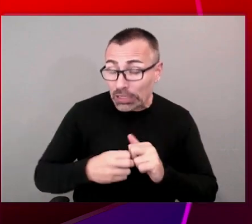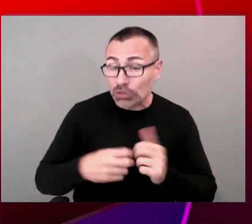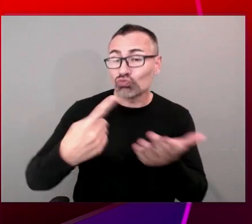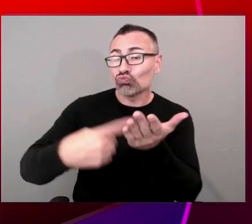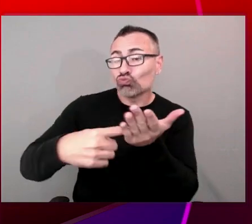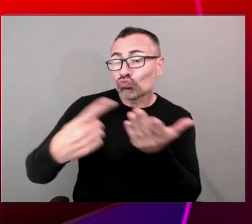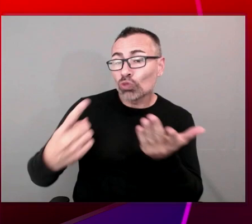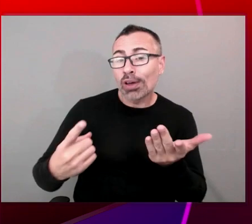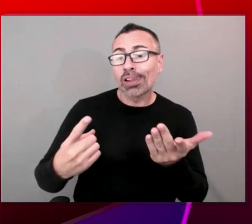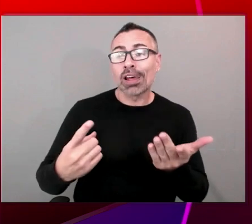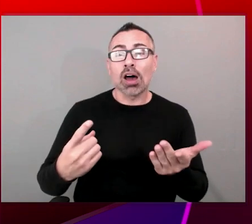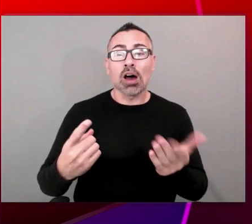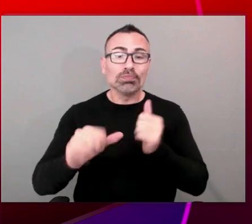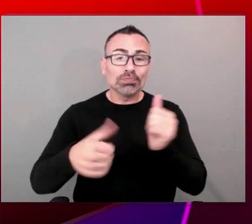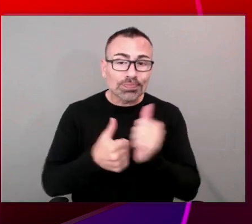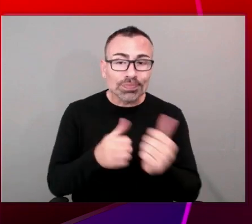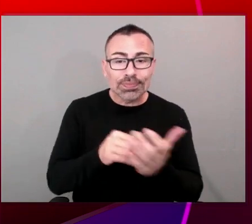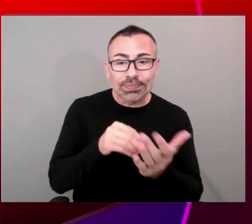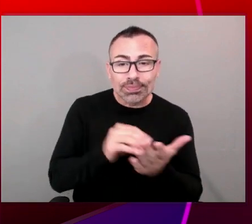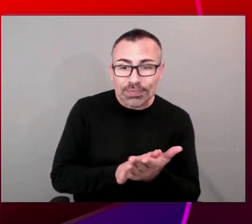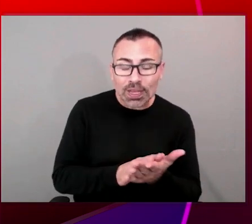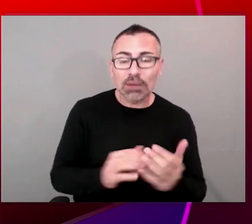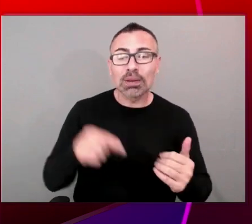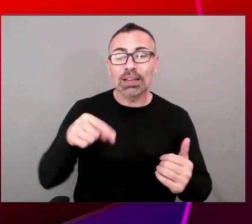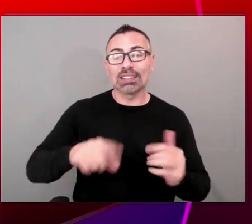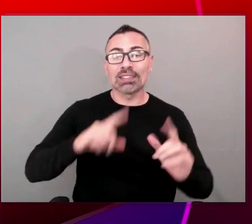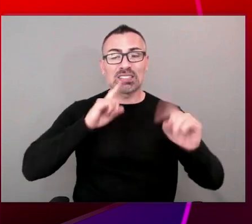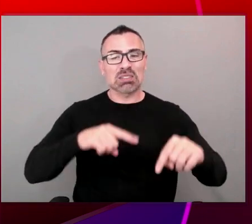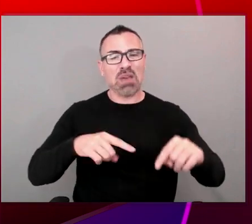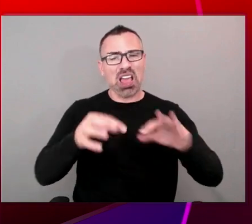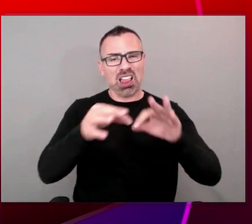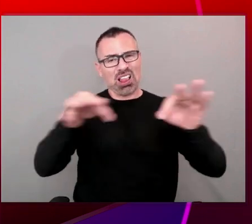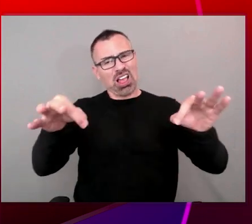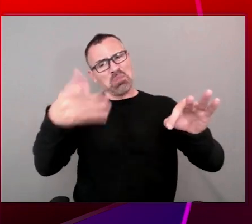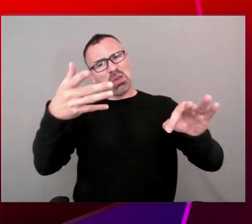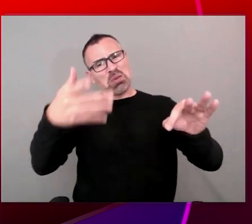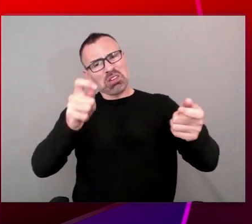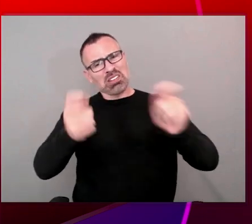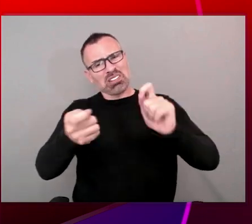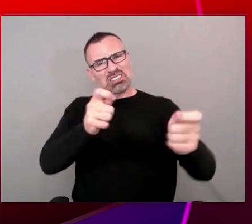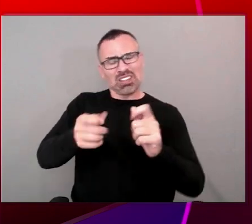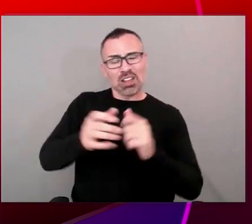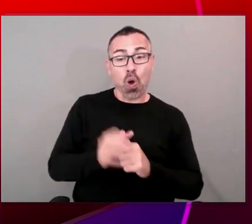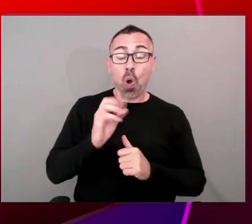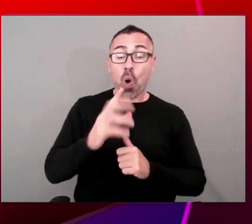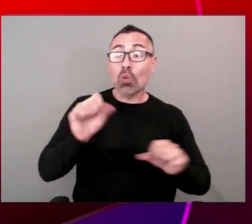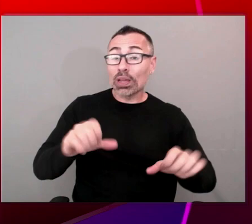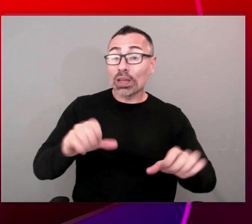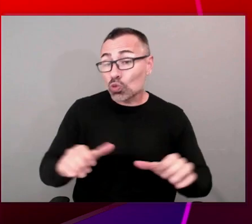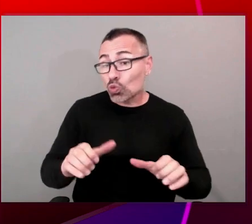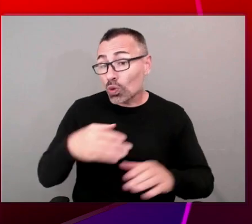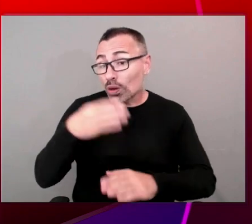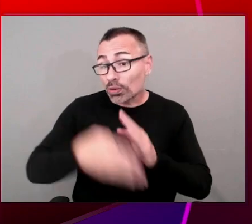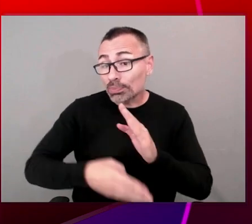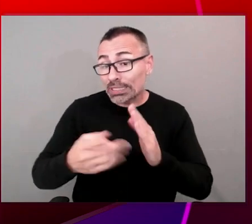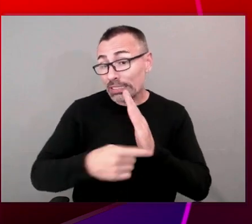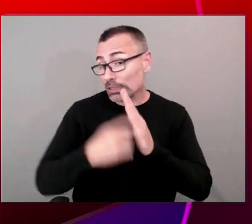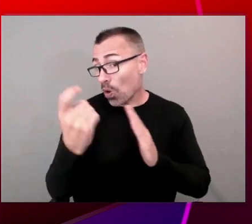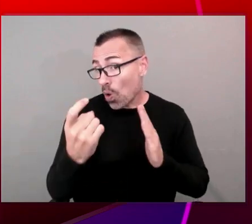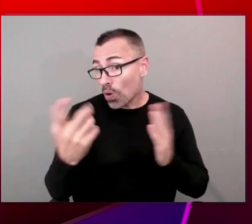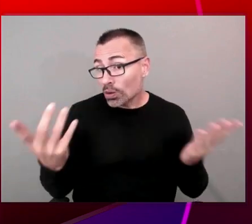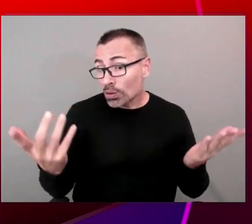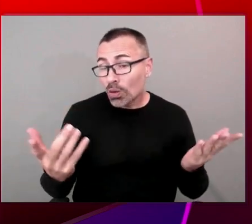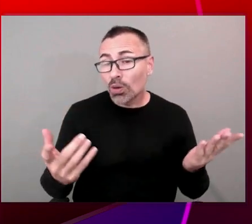This command could be constructed slightly differently, or we can do an auto-completion with a different